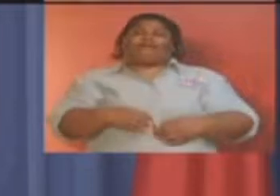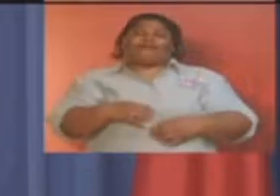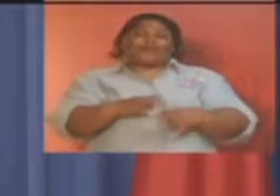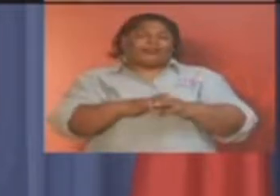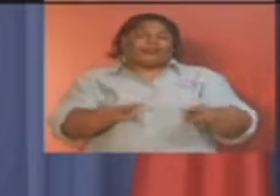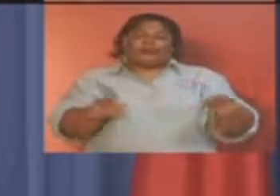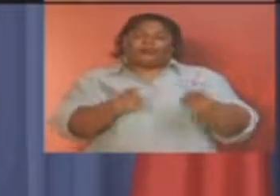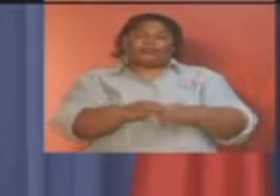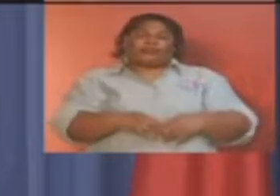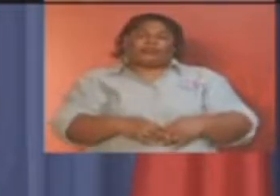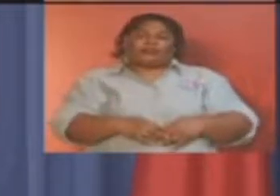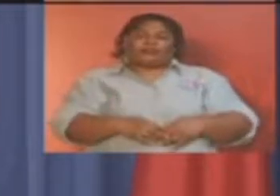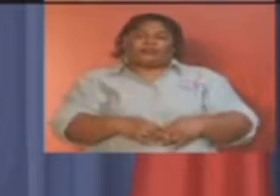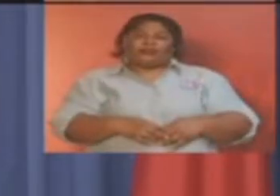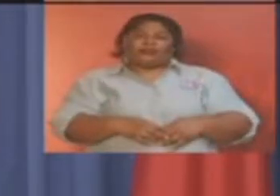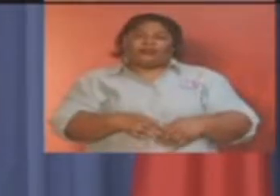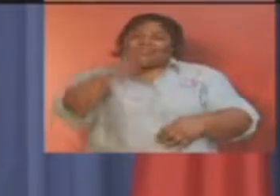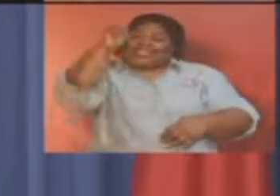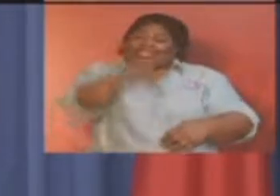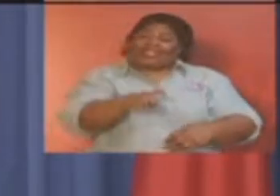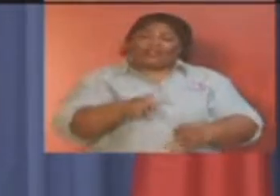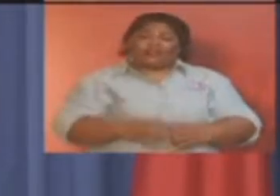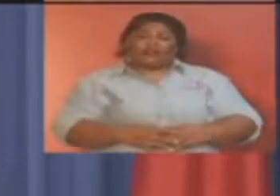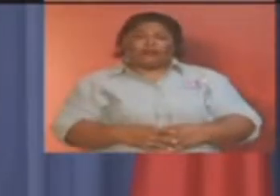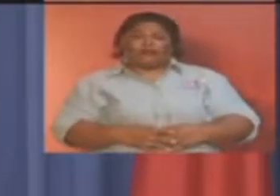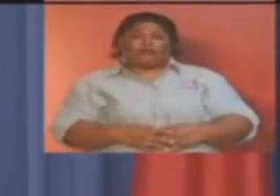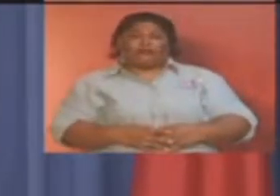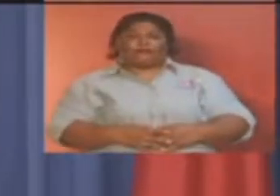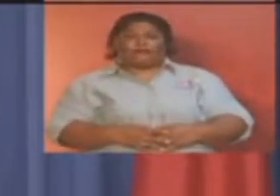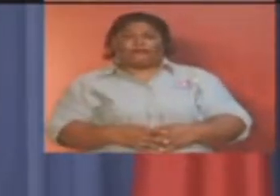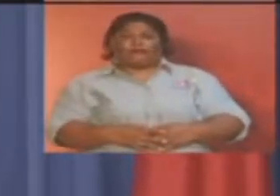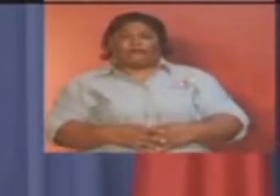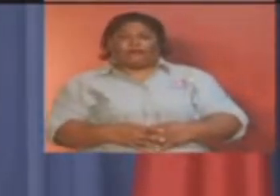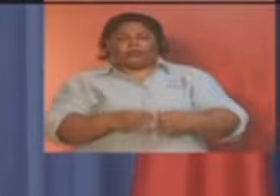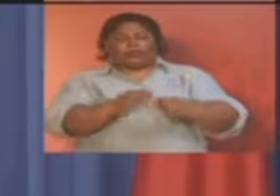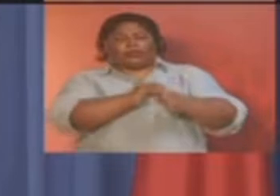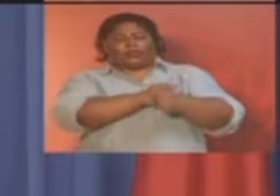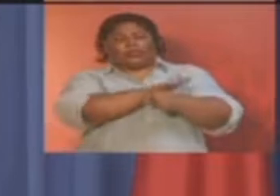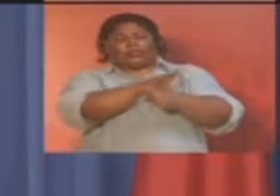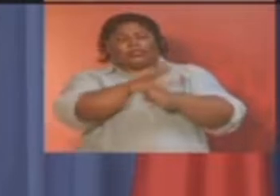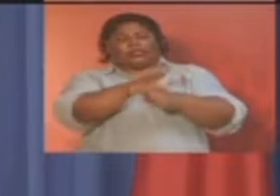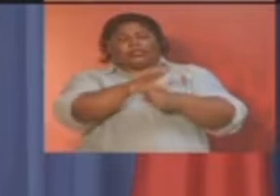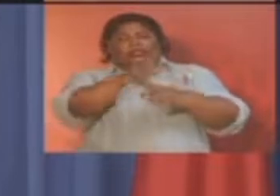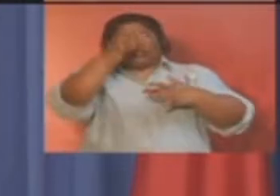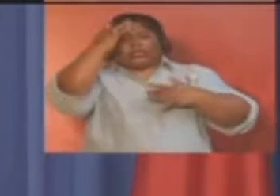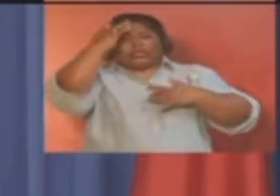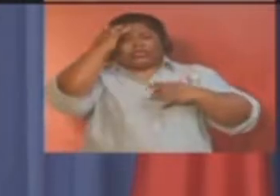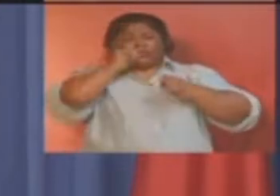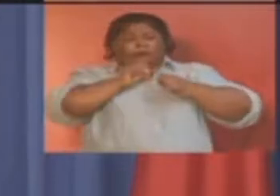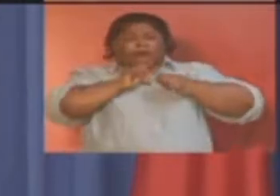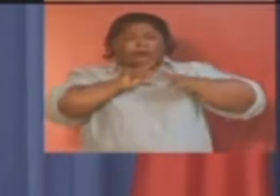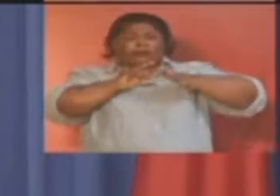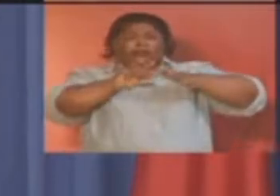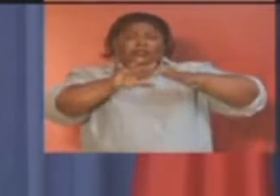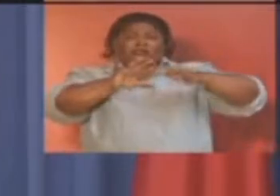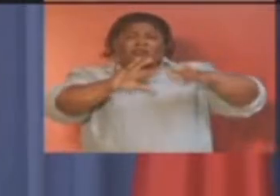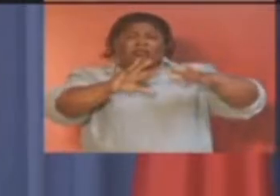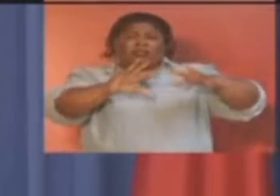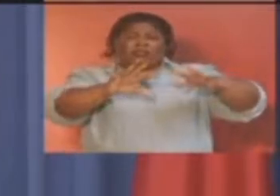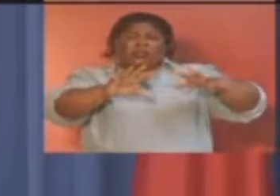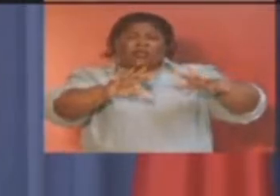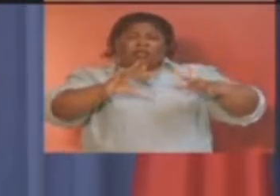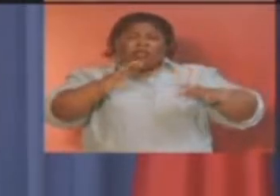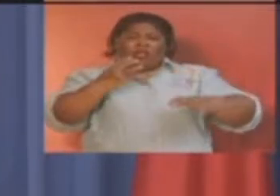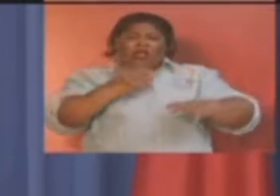That now that we are facing a disease that is spreading in such a way that it is taking away